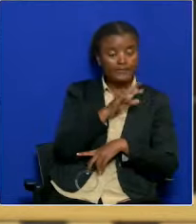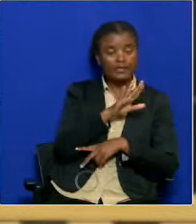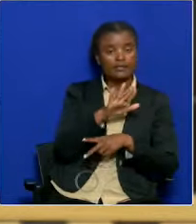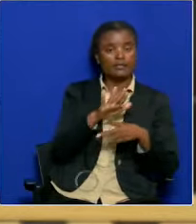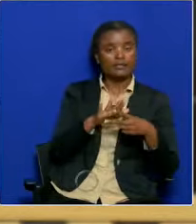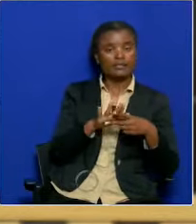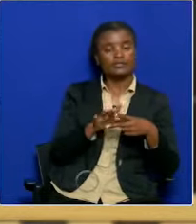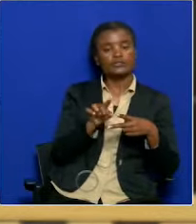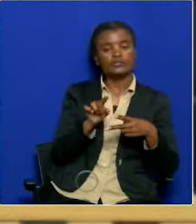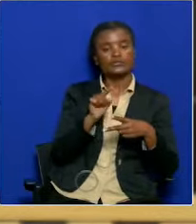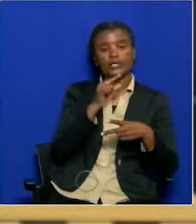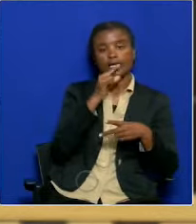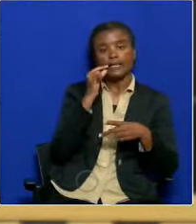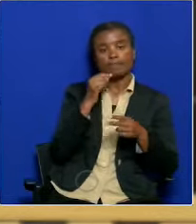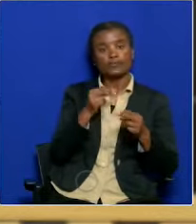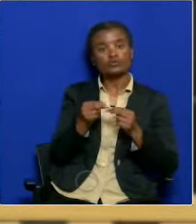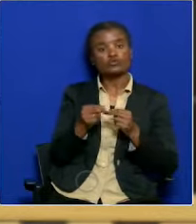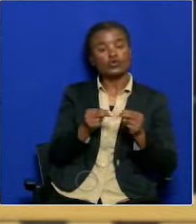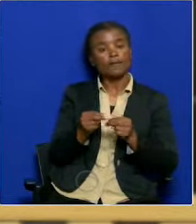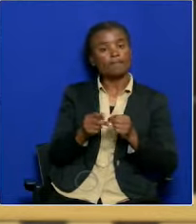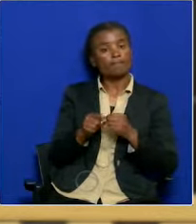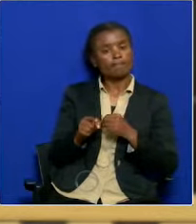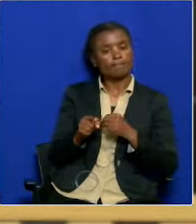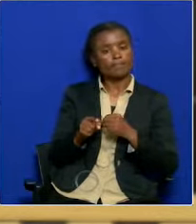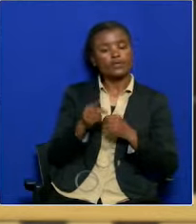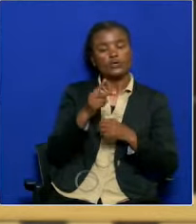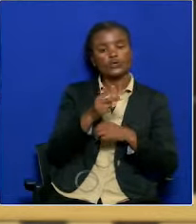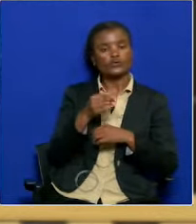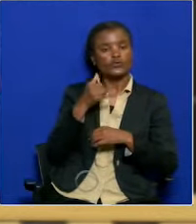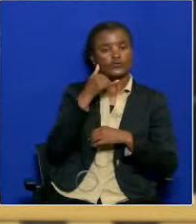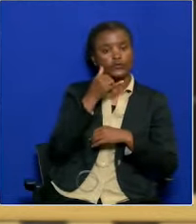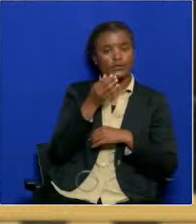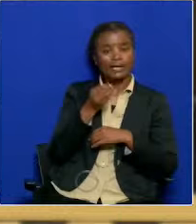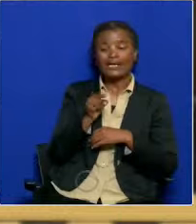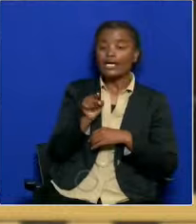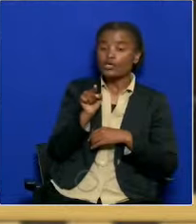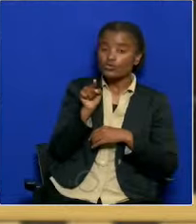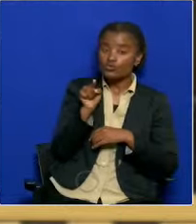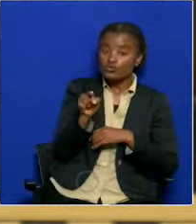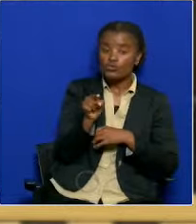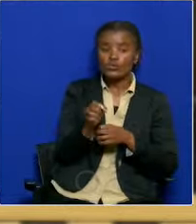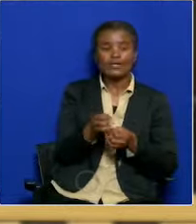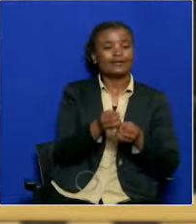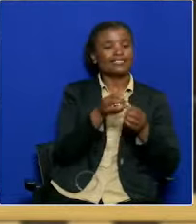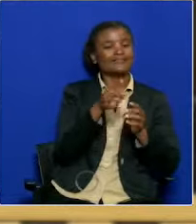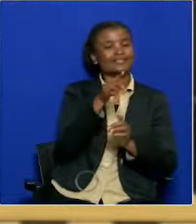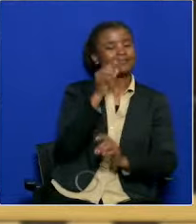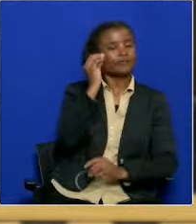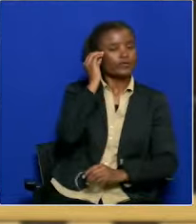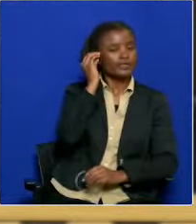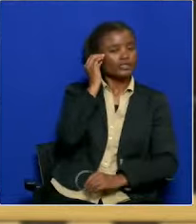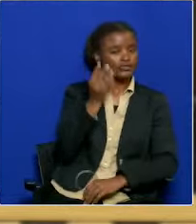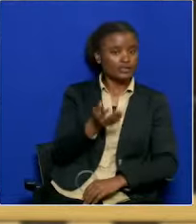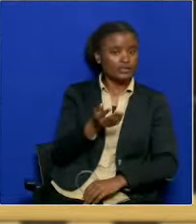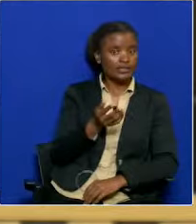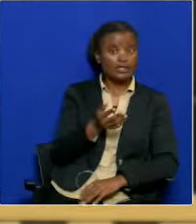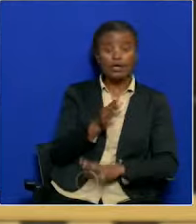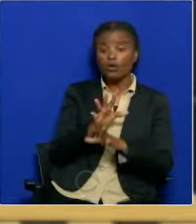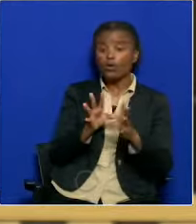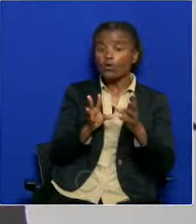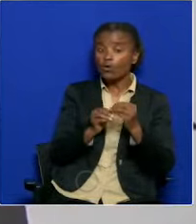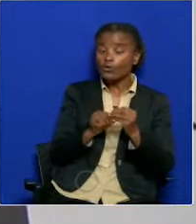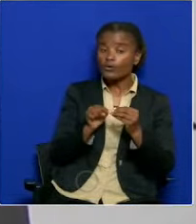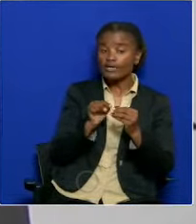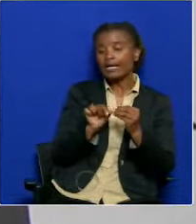shop and a telephone number. So you're the one that's actually giving him information. The rest of it is telephone calls.